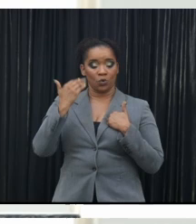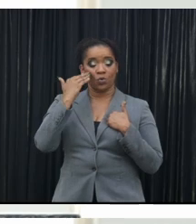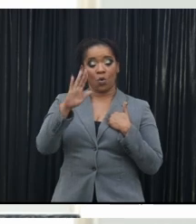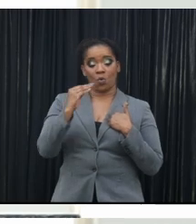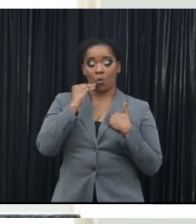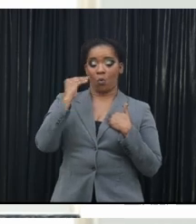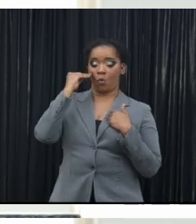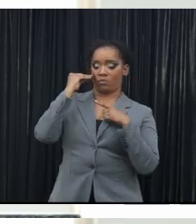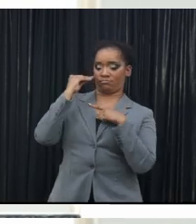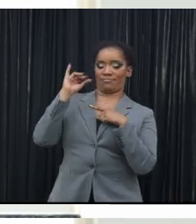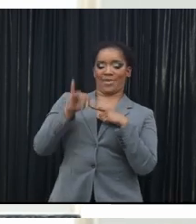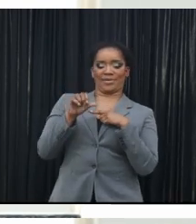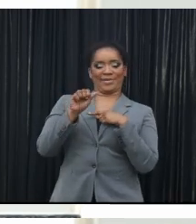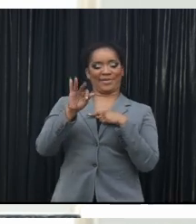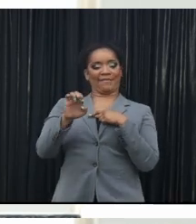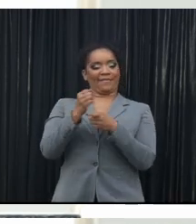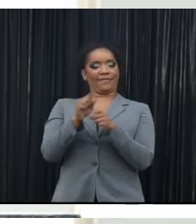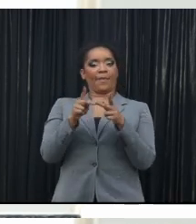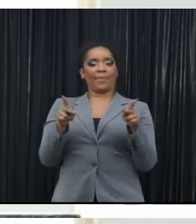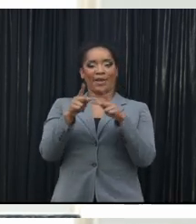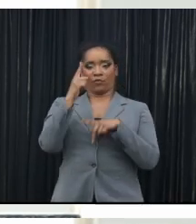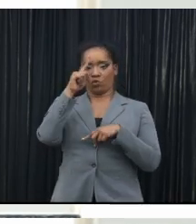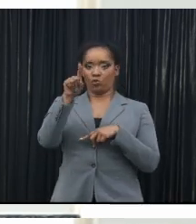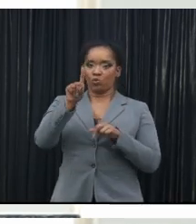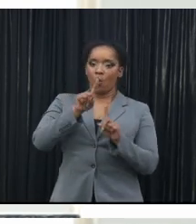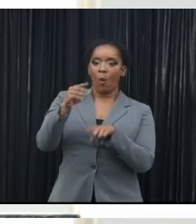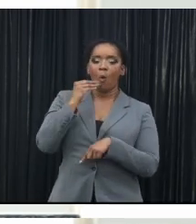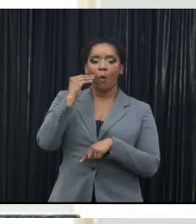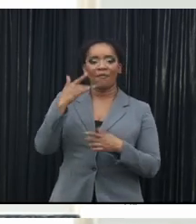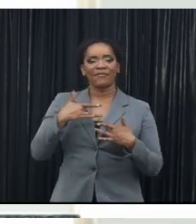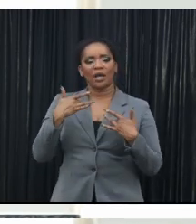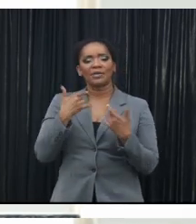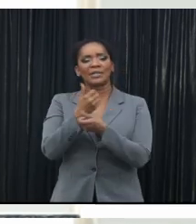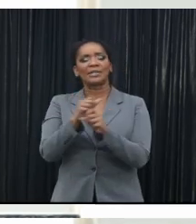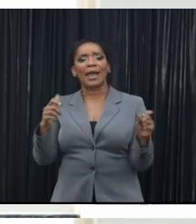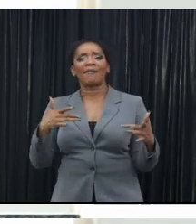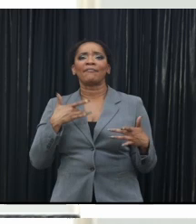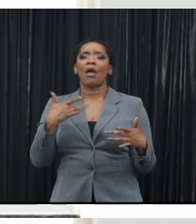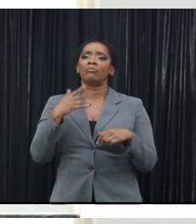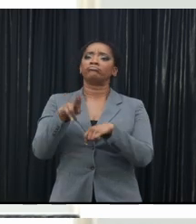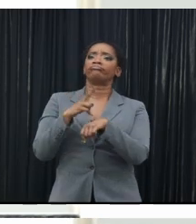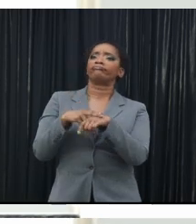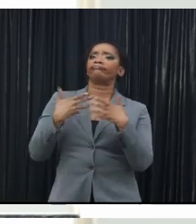place. That's where you go to feel safe, to be you, to let yourself